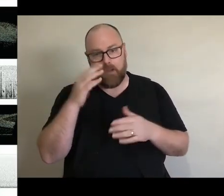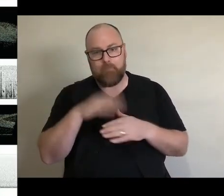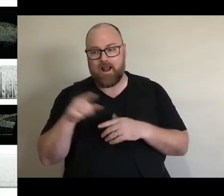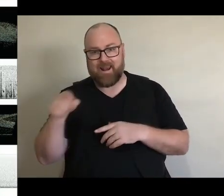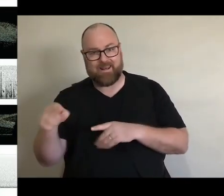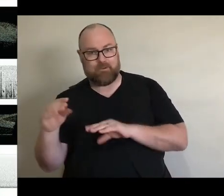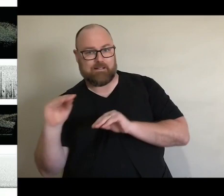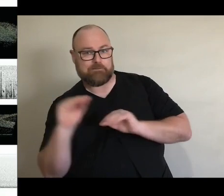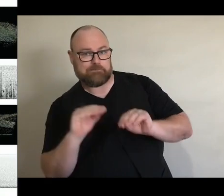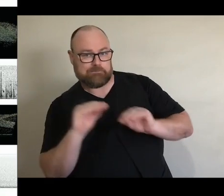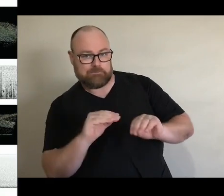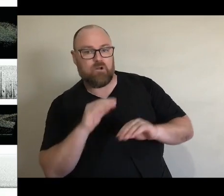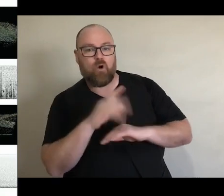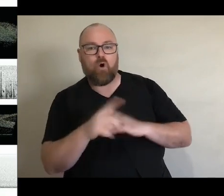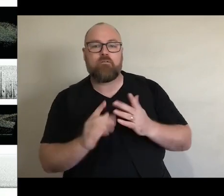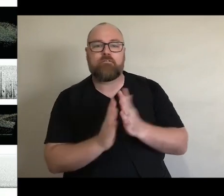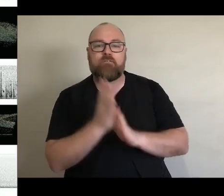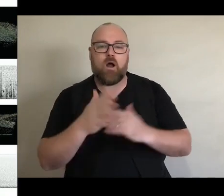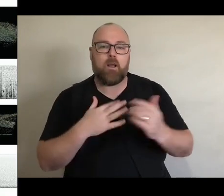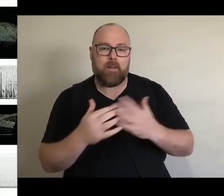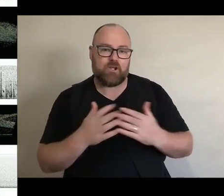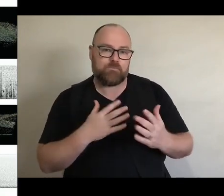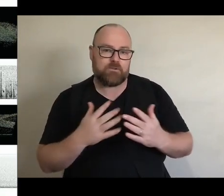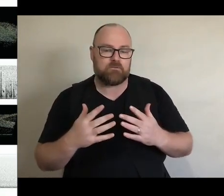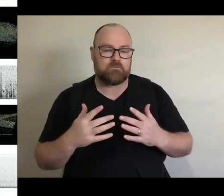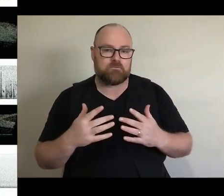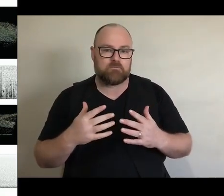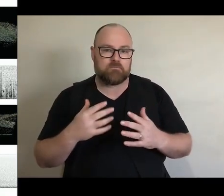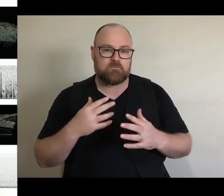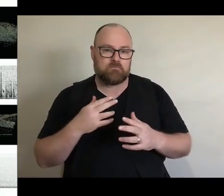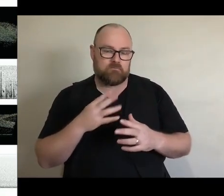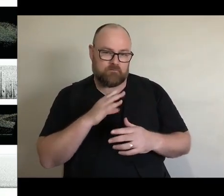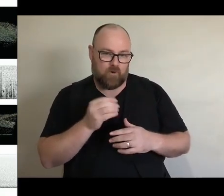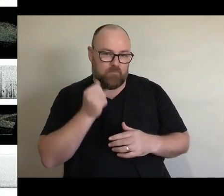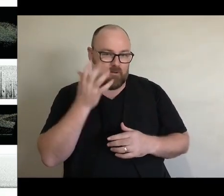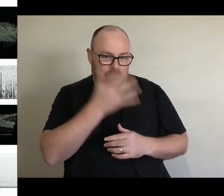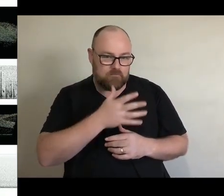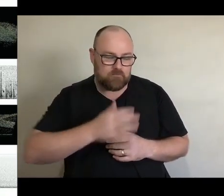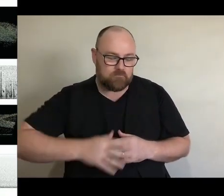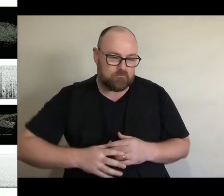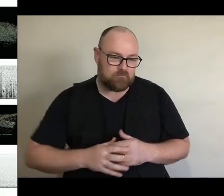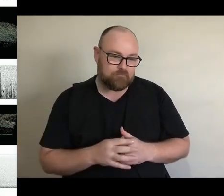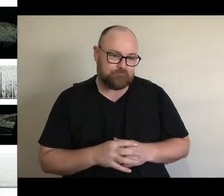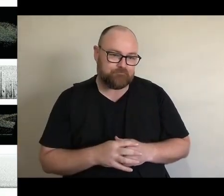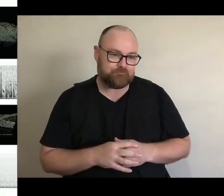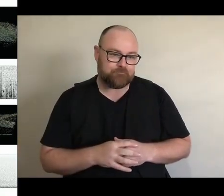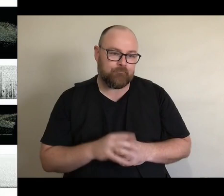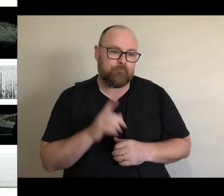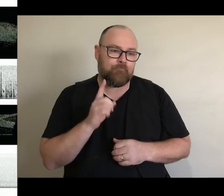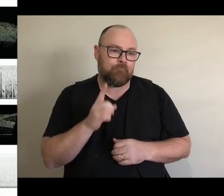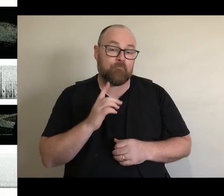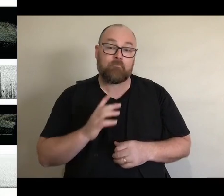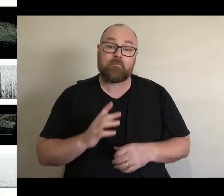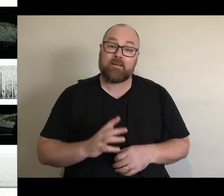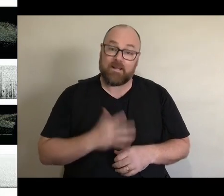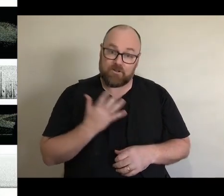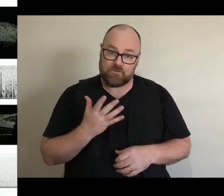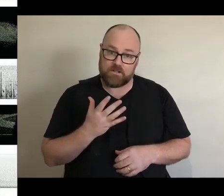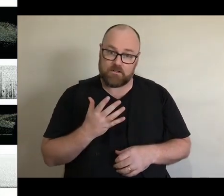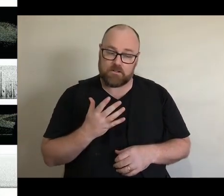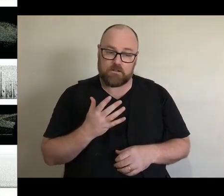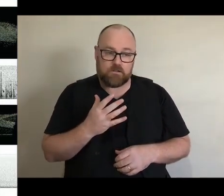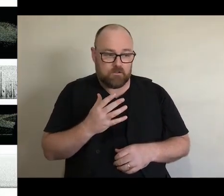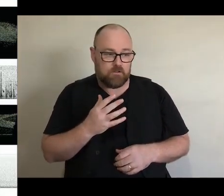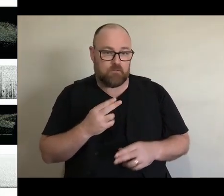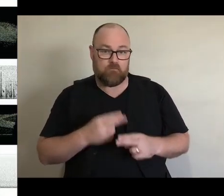fire management and these other practices. Because one of the interesting bits of information that came out of my time